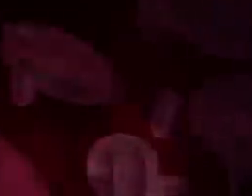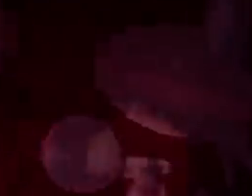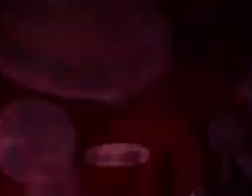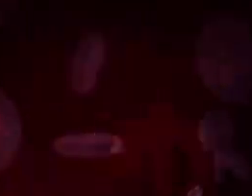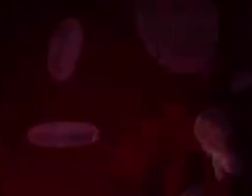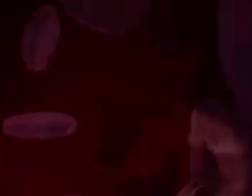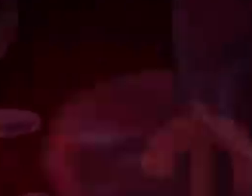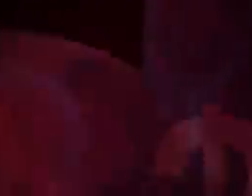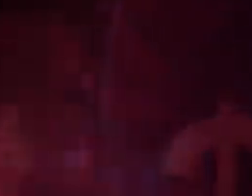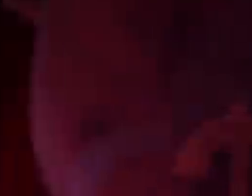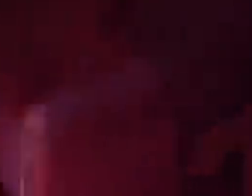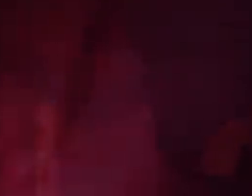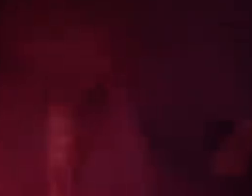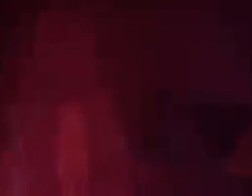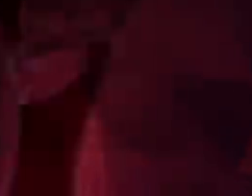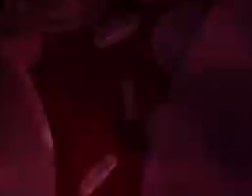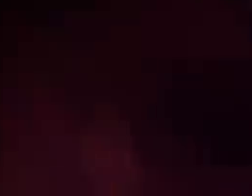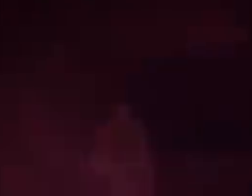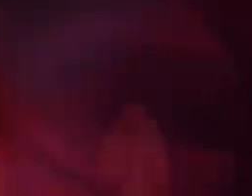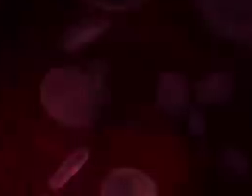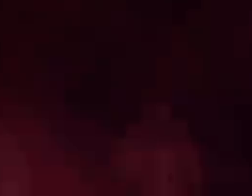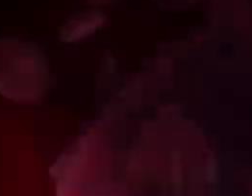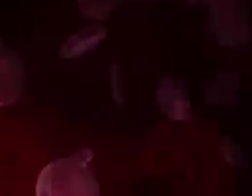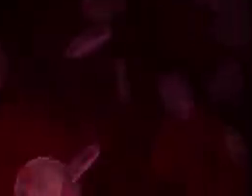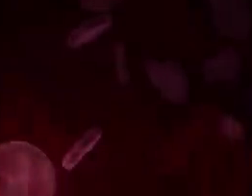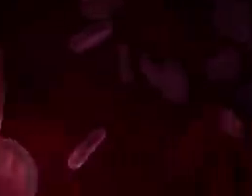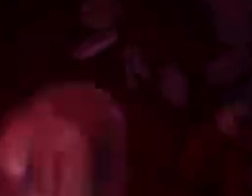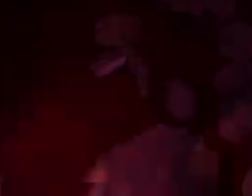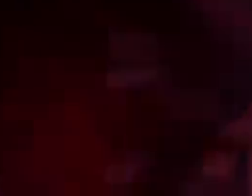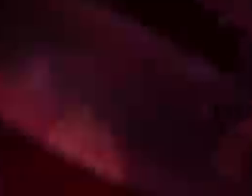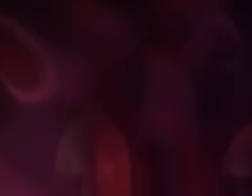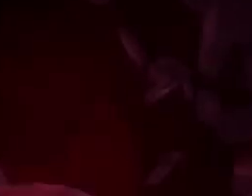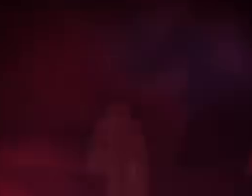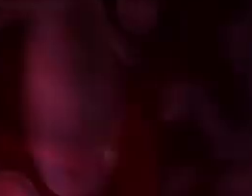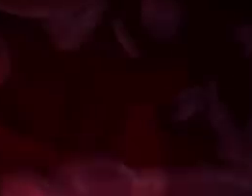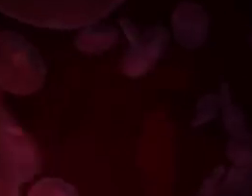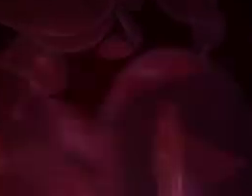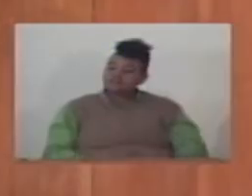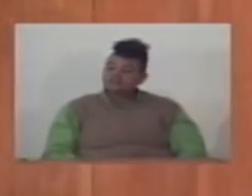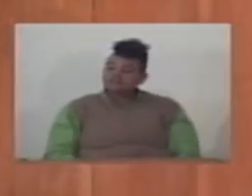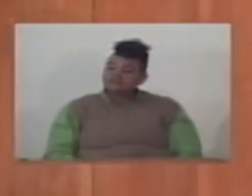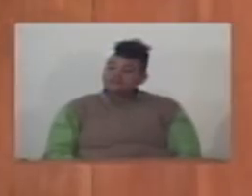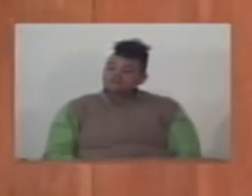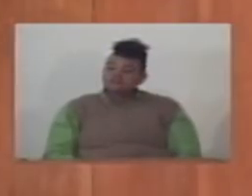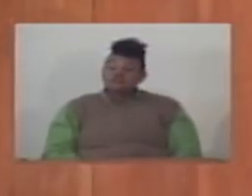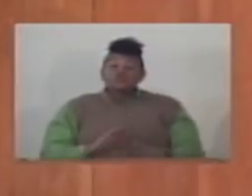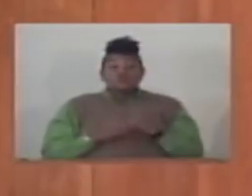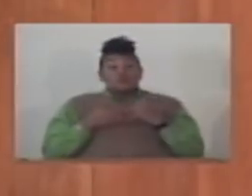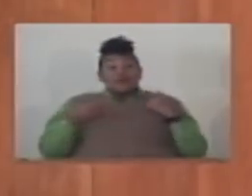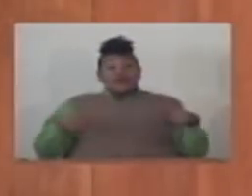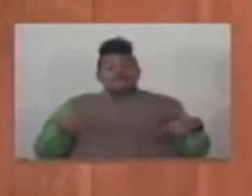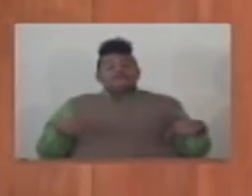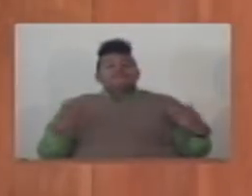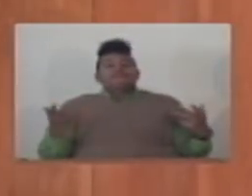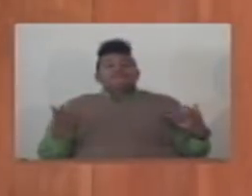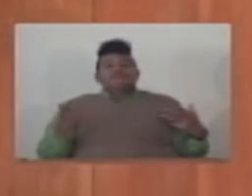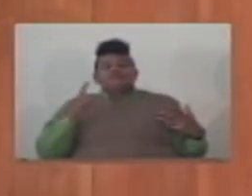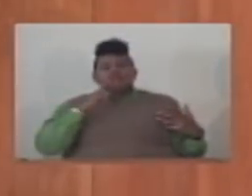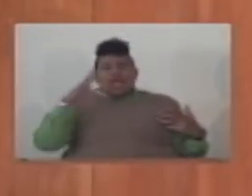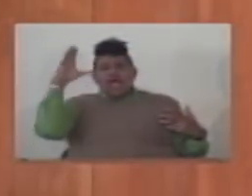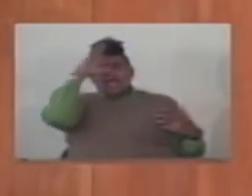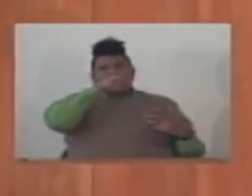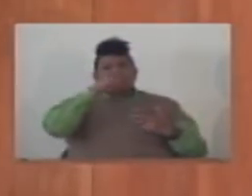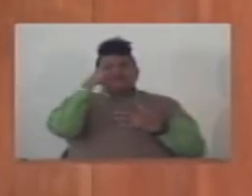after introduction will be 73.3 million Jamaican dollars. In Jamaica, the